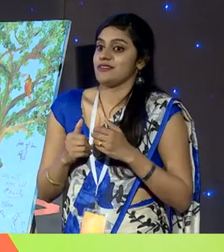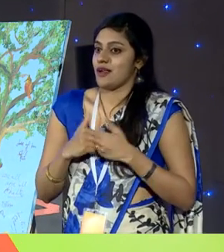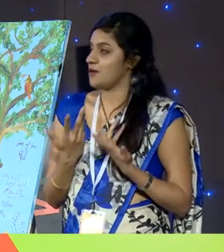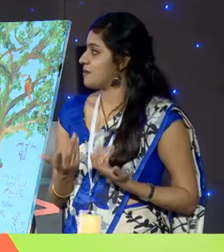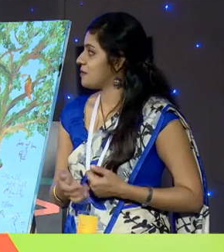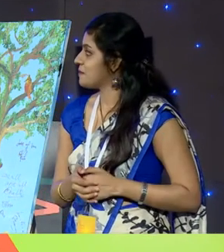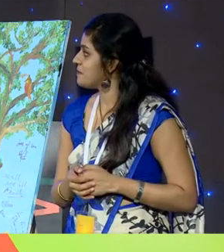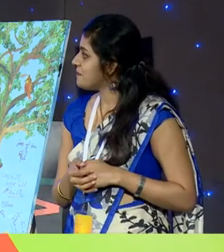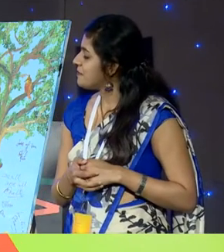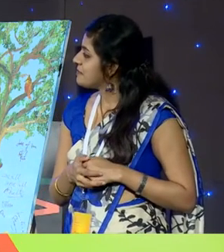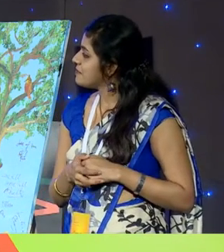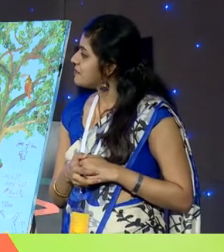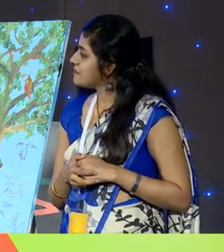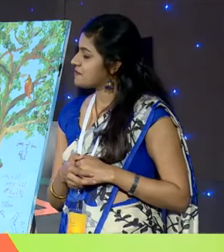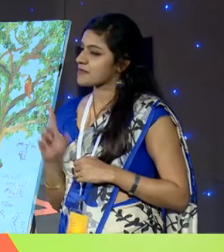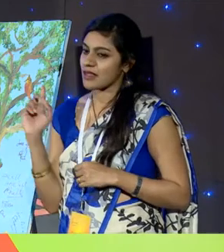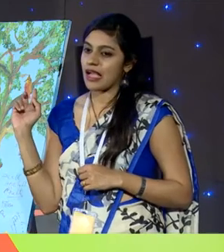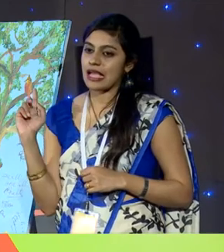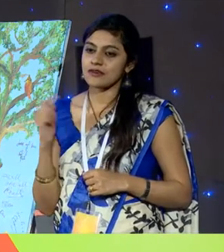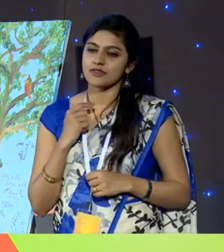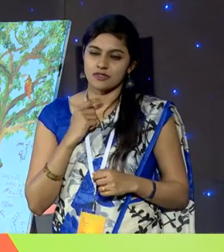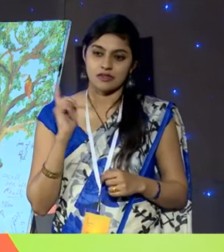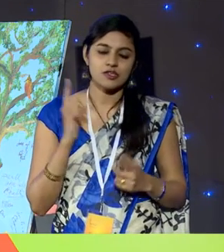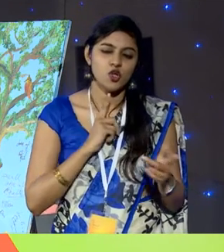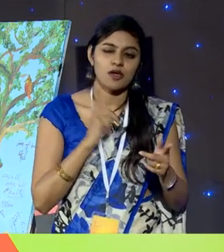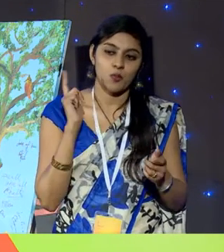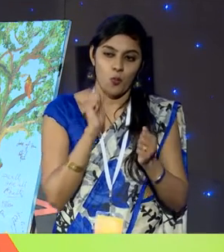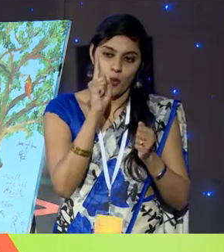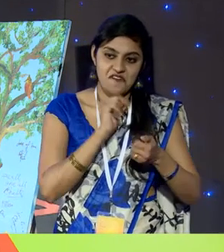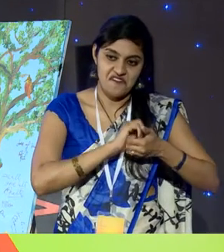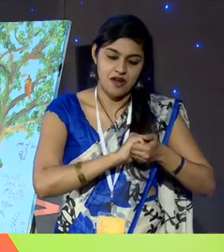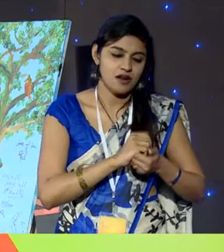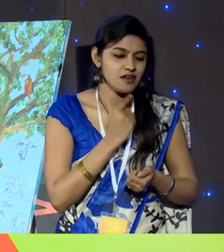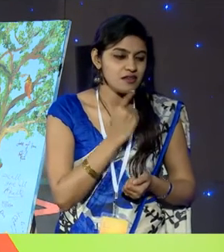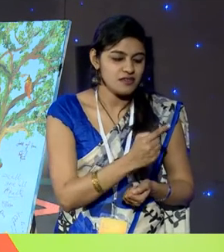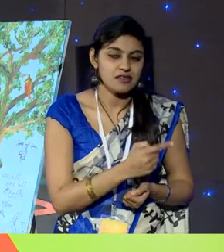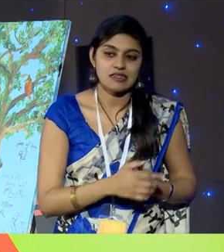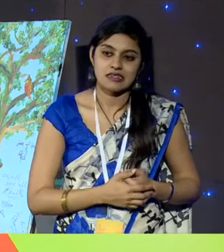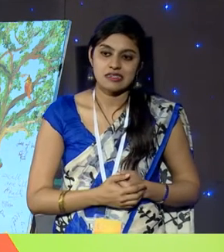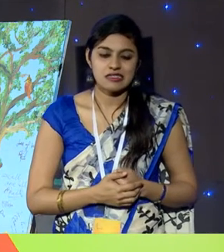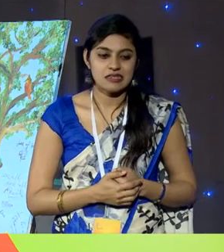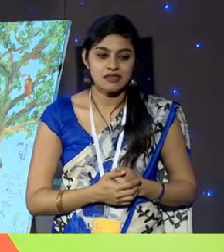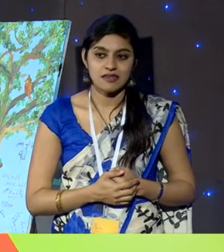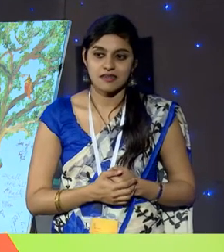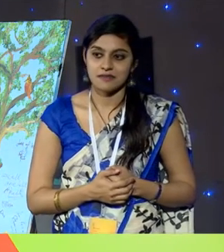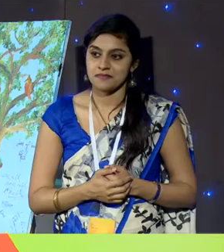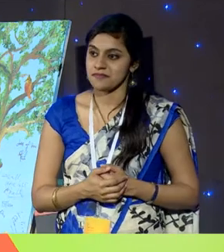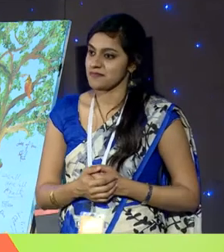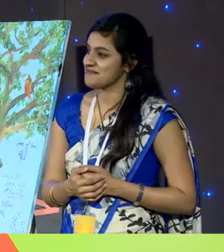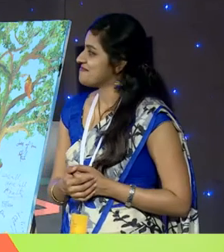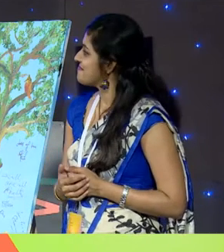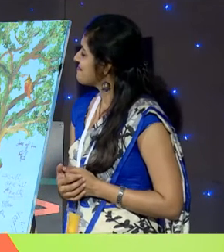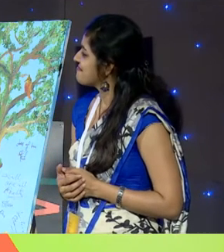I was discussing the same problem with a friend of mine. You know, she was talking about, you know, she was reminded of, you know, speed dating that happens in the United